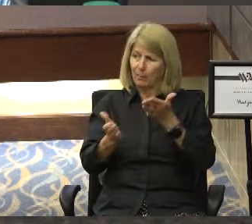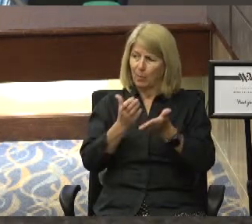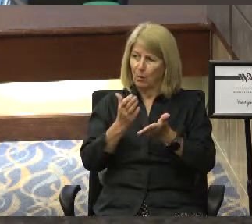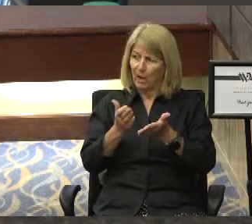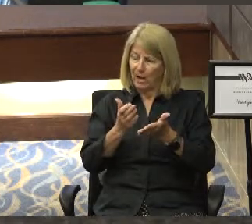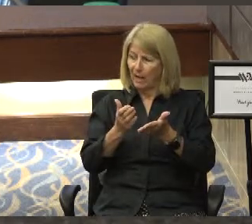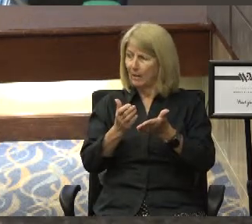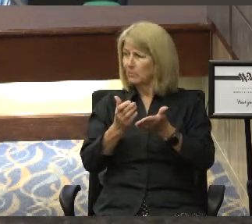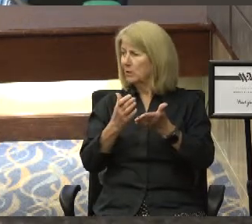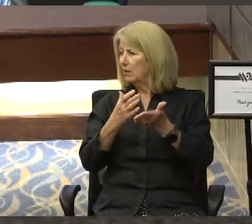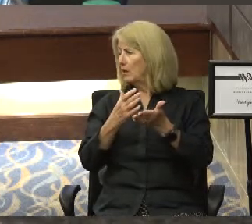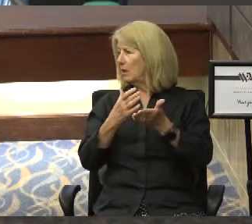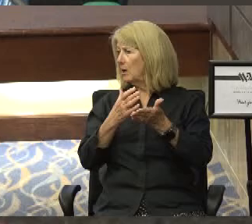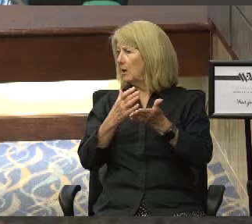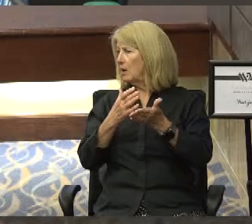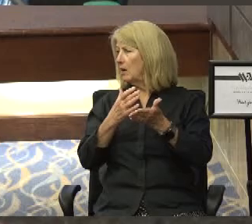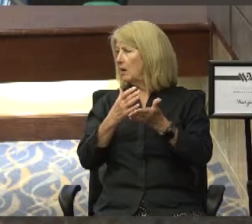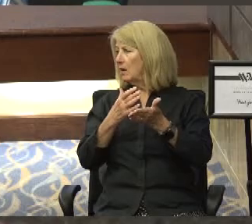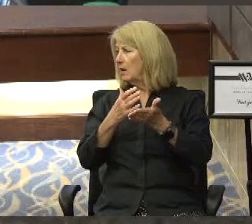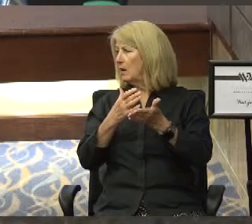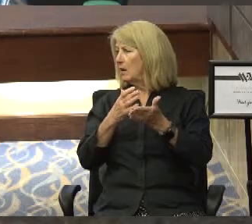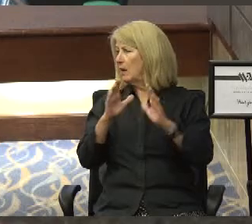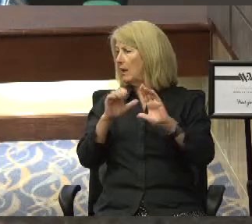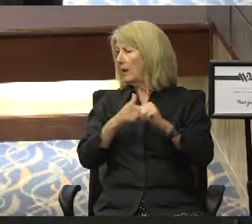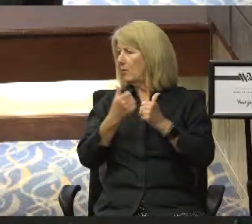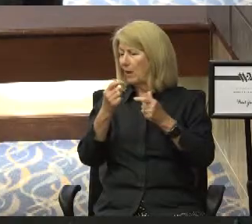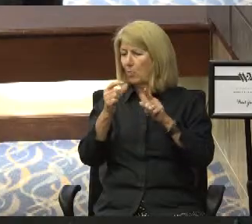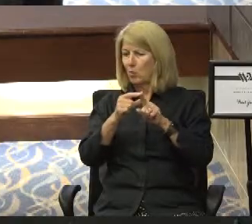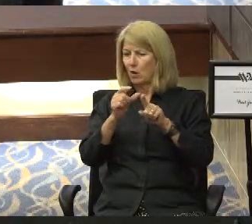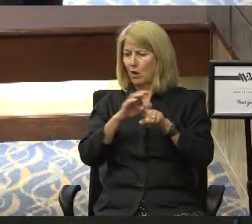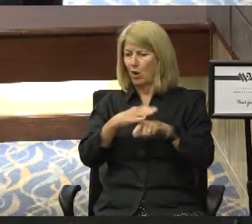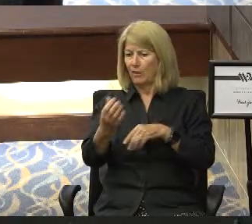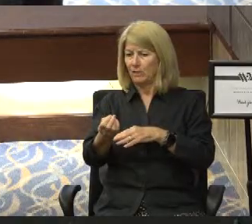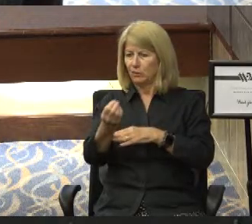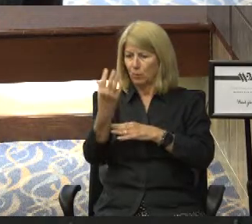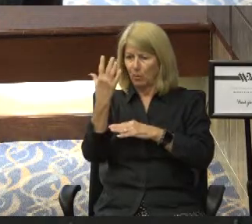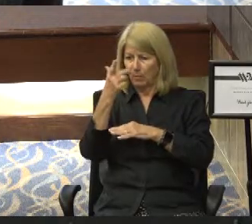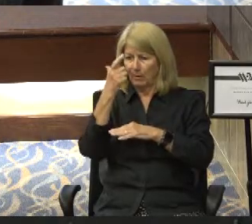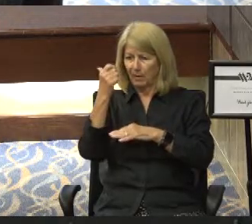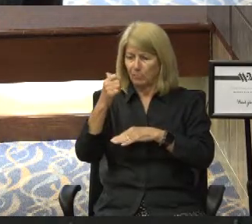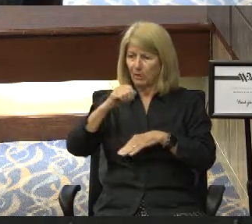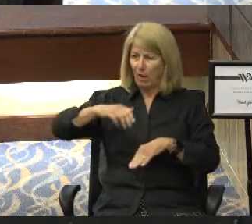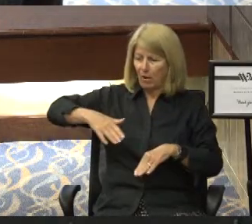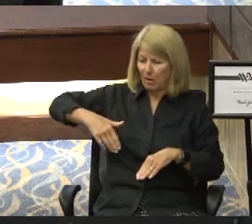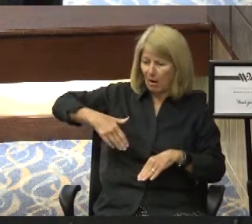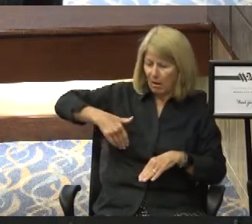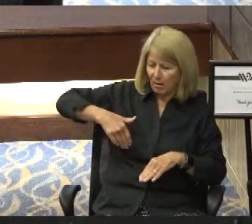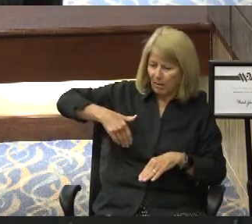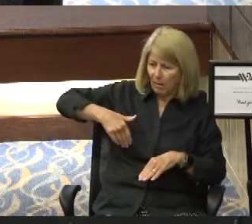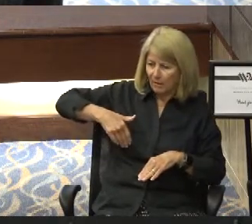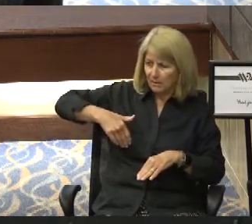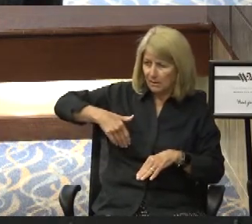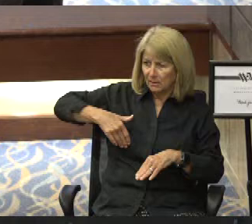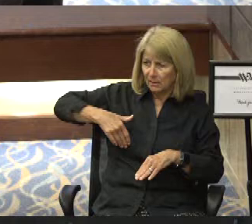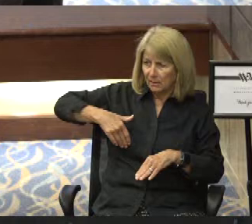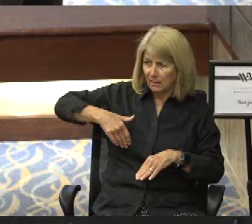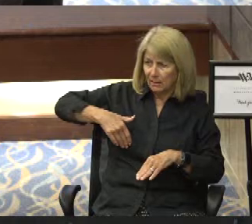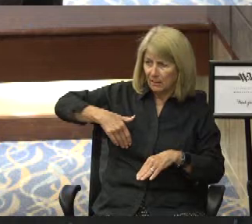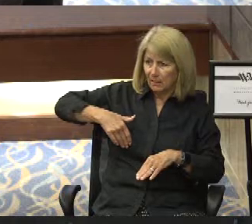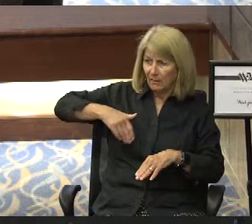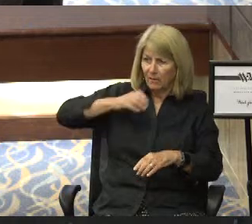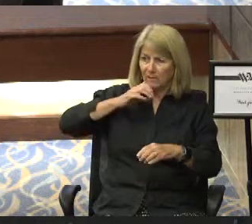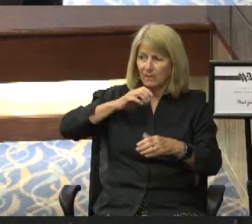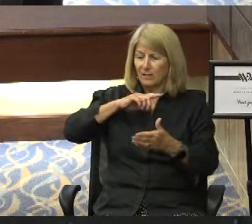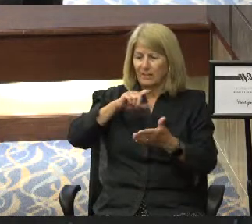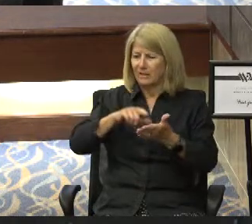of like how it's worded here on the screen because we're not yet engaged with a voice in this conversation that really matters,